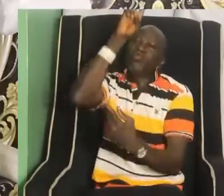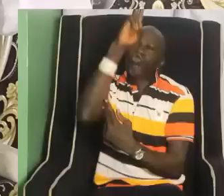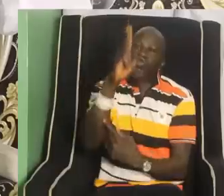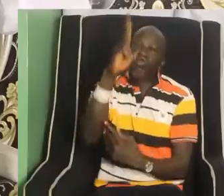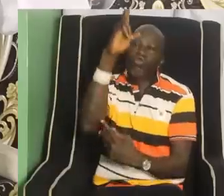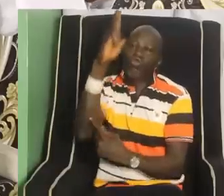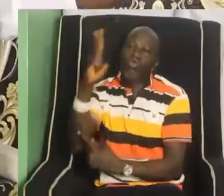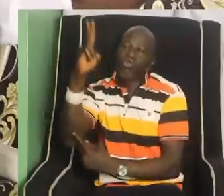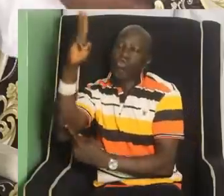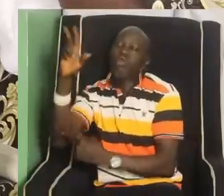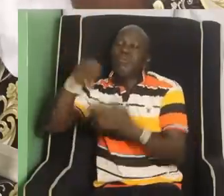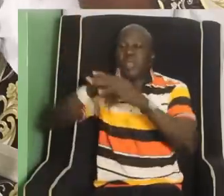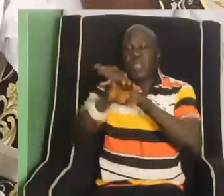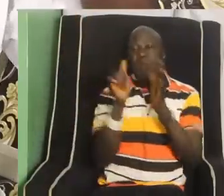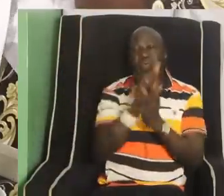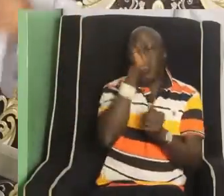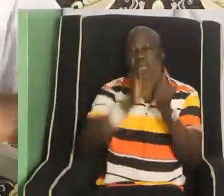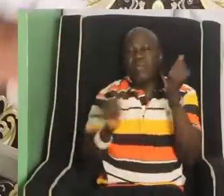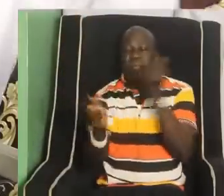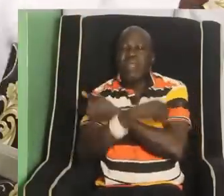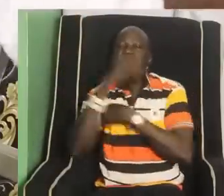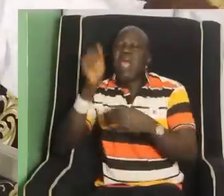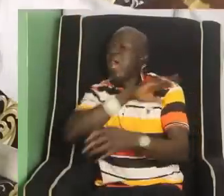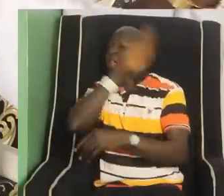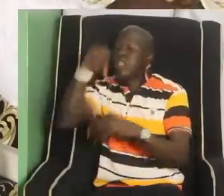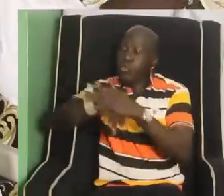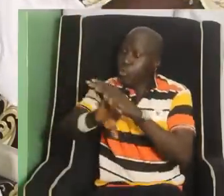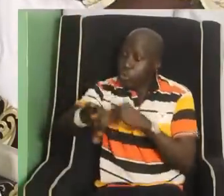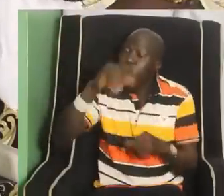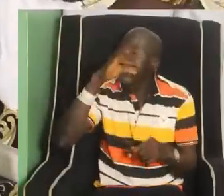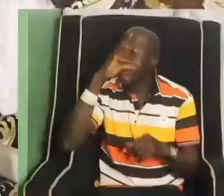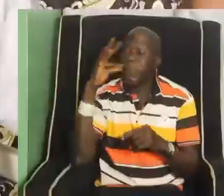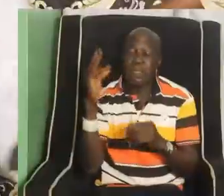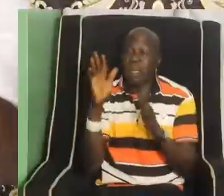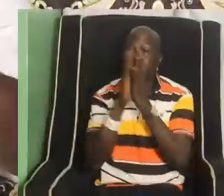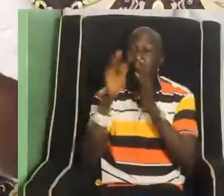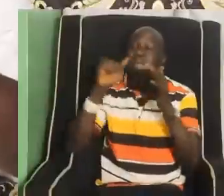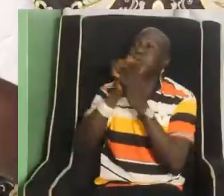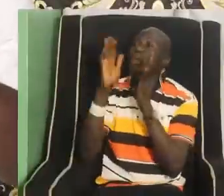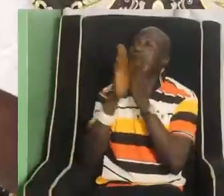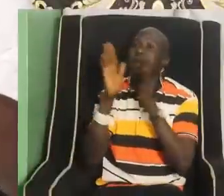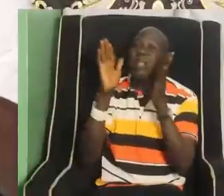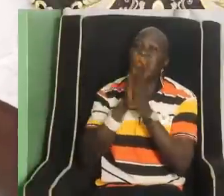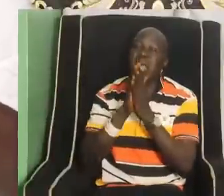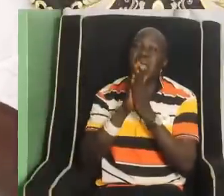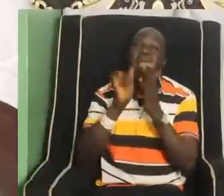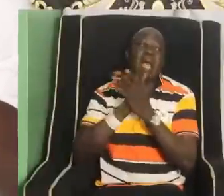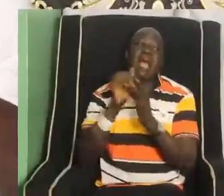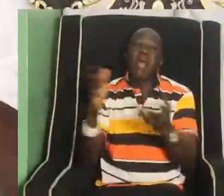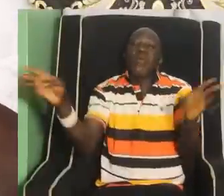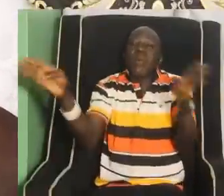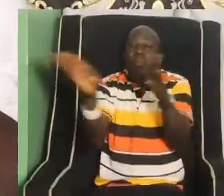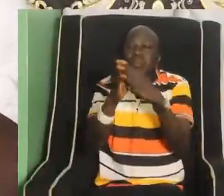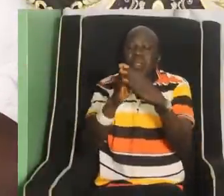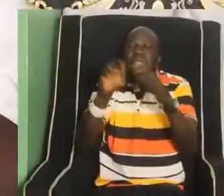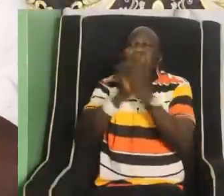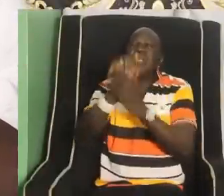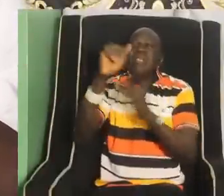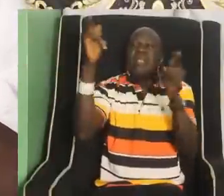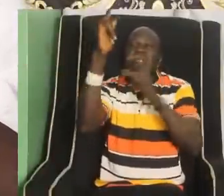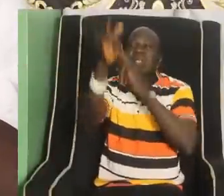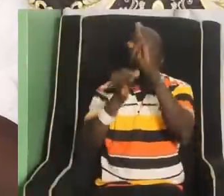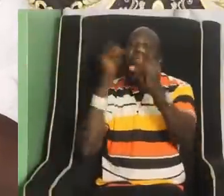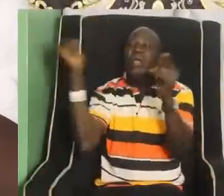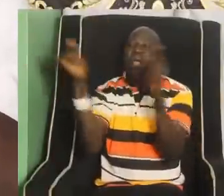be giving you 2 prayer points every day. Say, well, no, well, you know, as I'm fasting a prayer, I'll be praying the prayer. I will not miss any